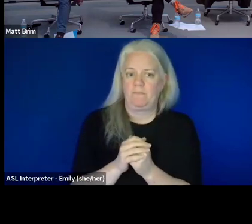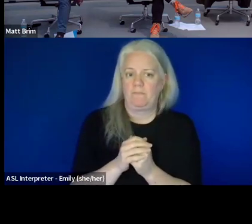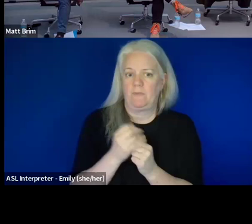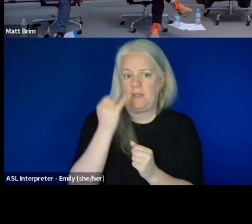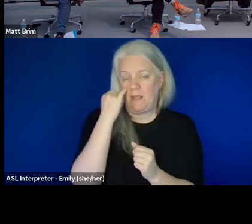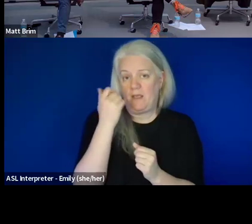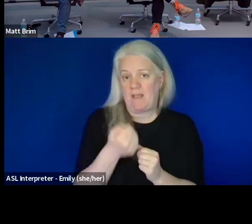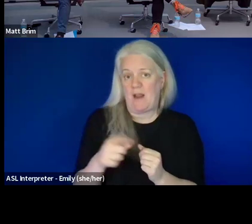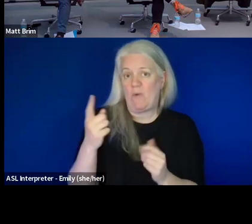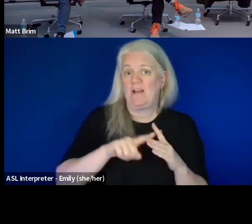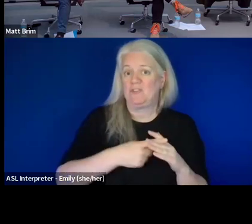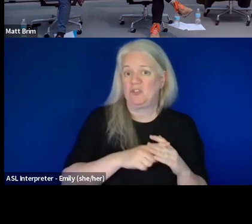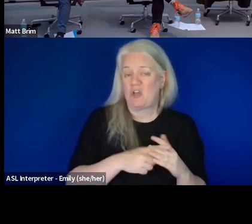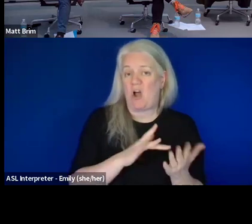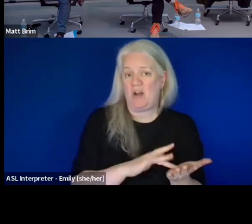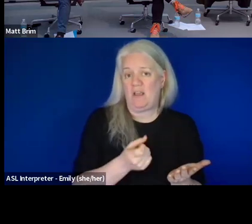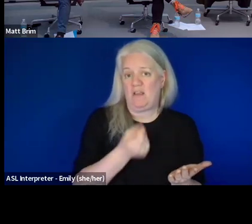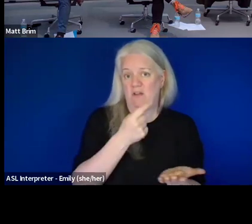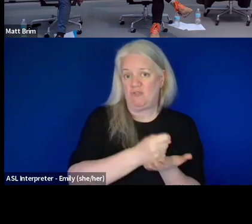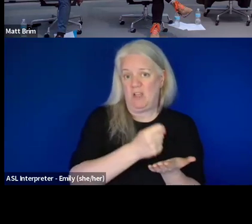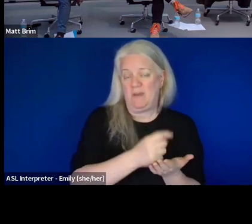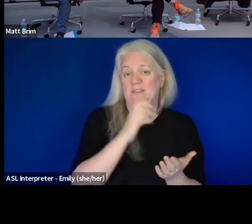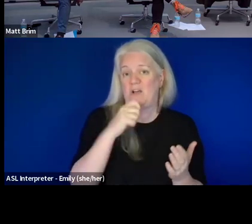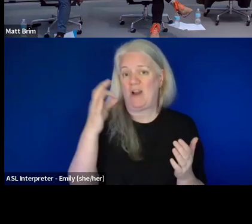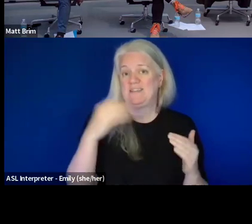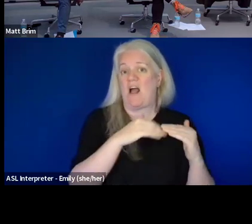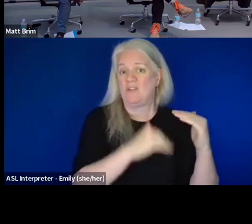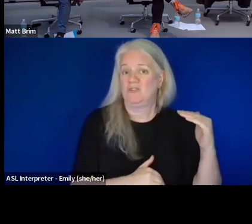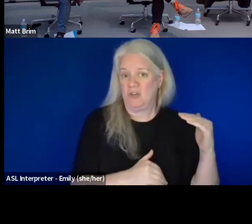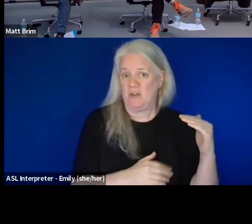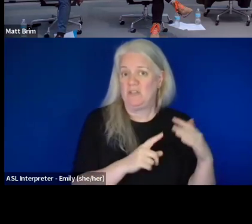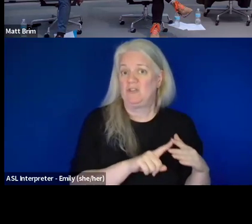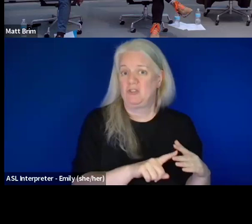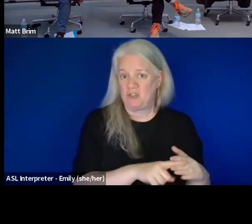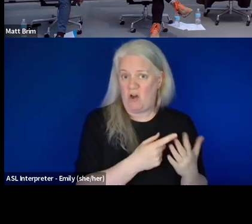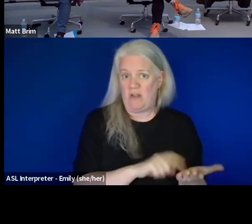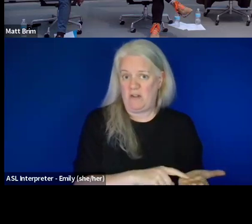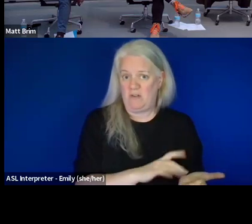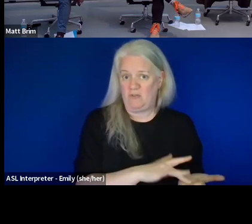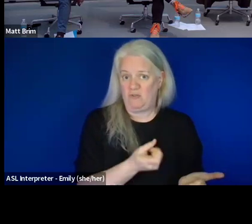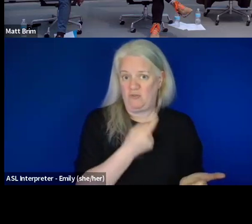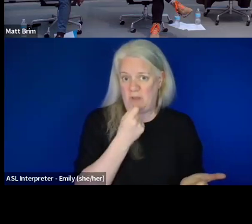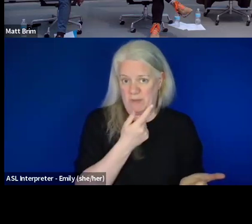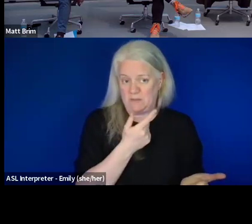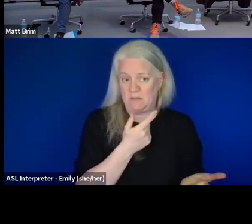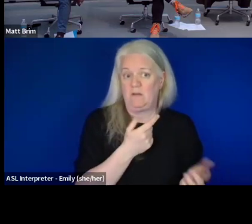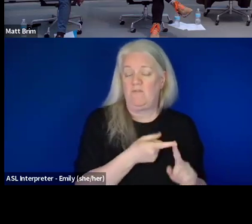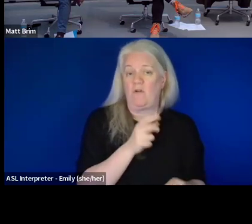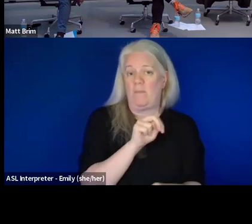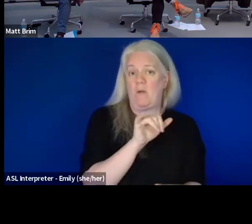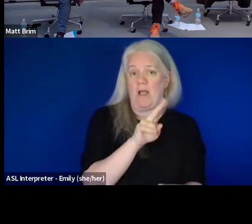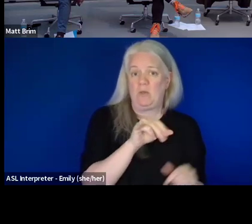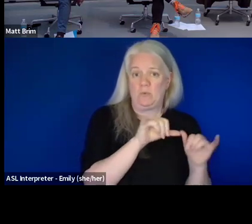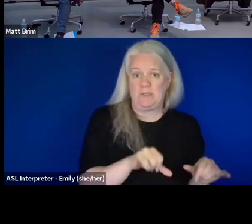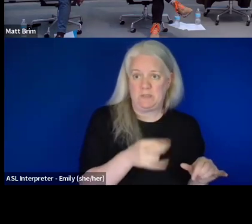on treatments under the age of 19, they will be, even if they're from the NYU system or they're transferring care into the NYU system, if